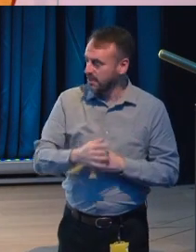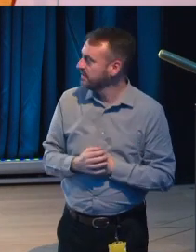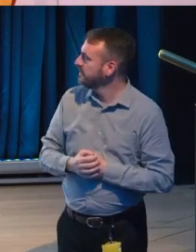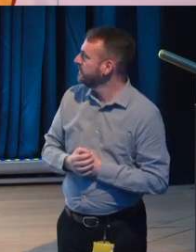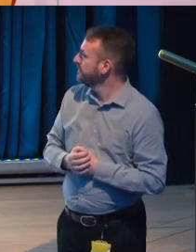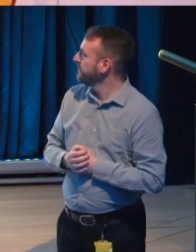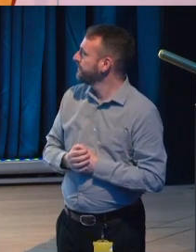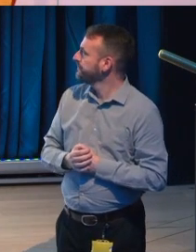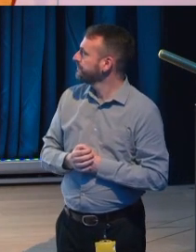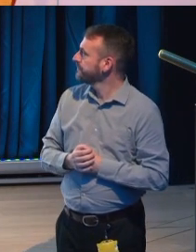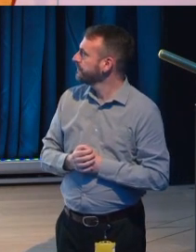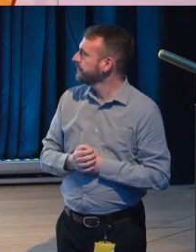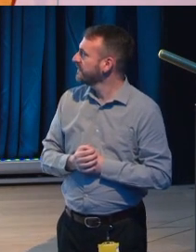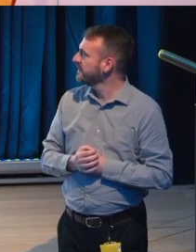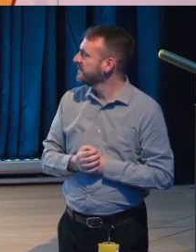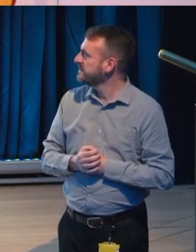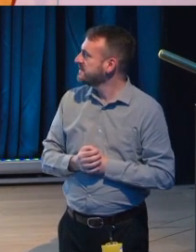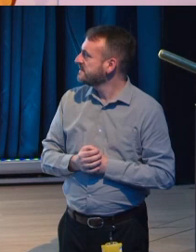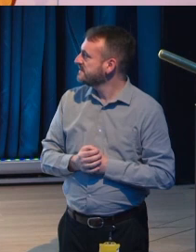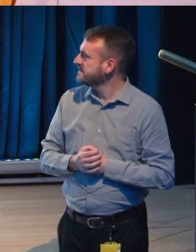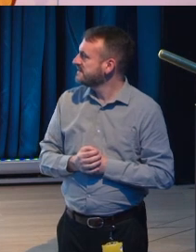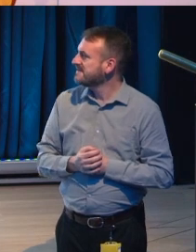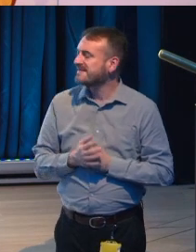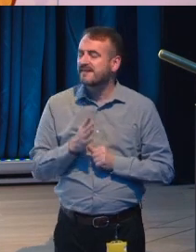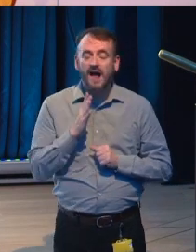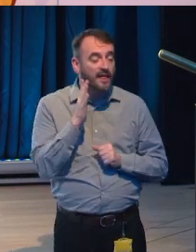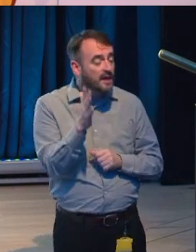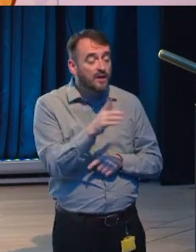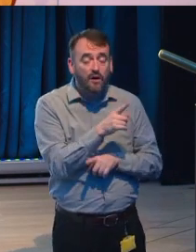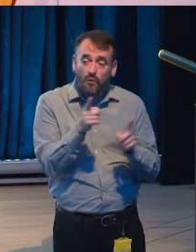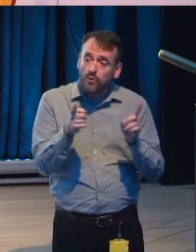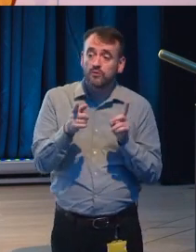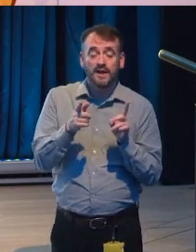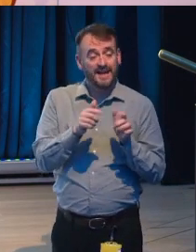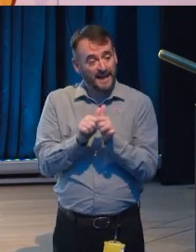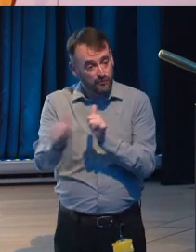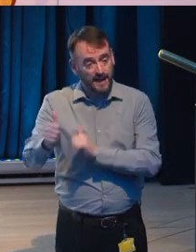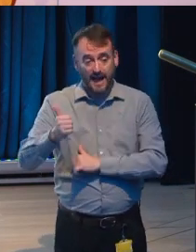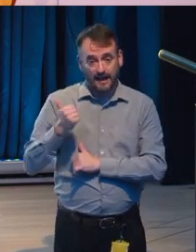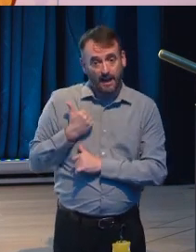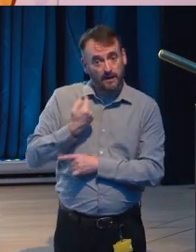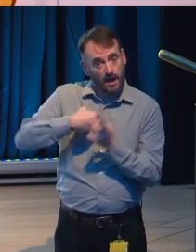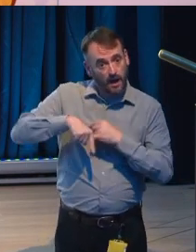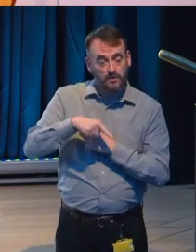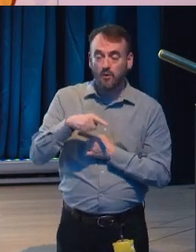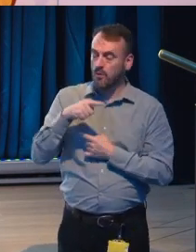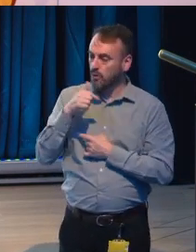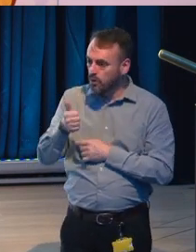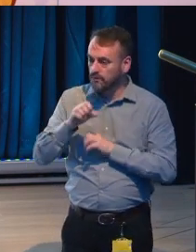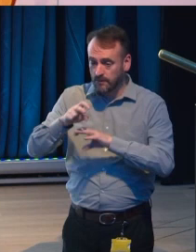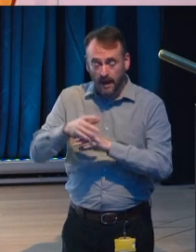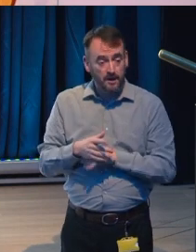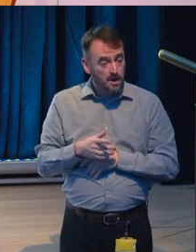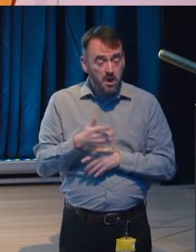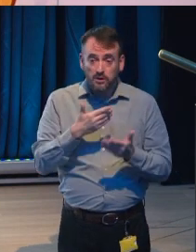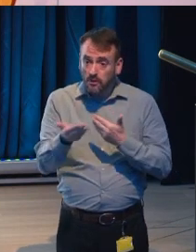So, you'll also be expected to get good at giving feedback. It doesn't matter if you're the most junior writer in the room, a good studio or team will be